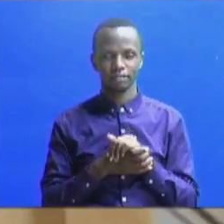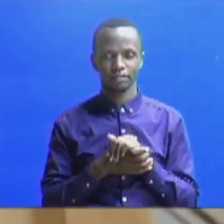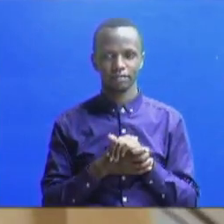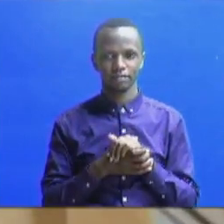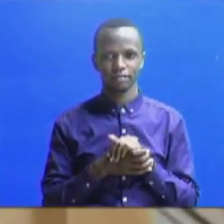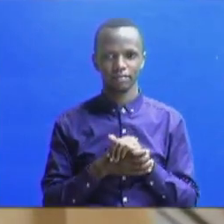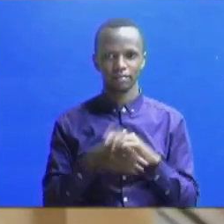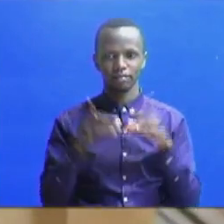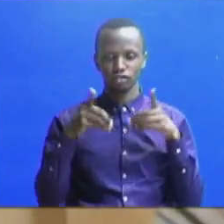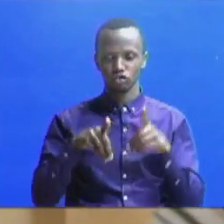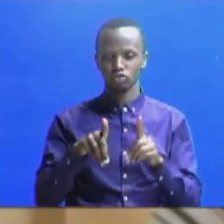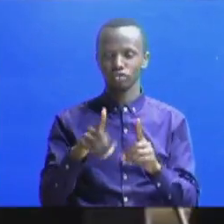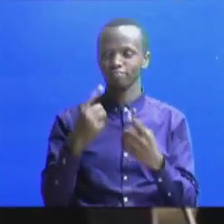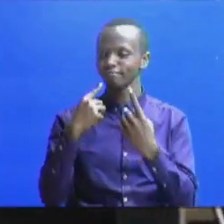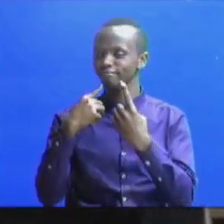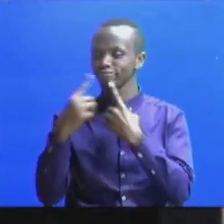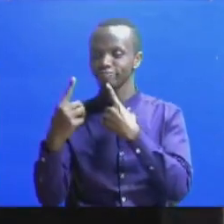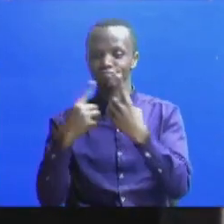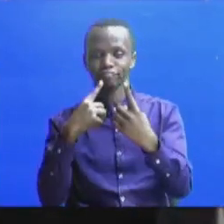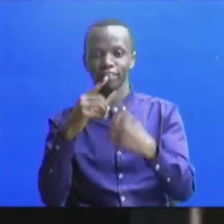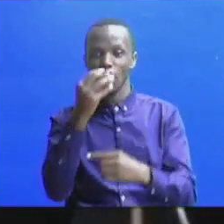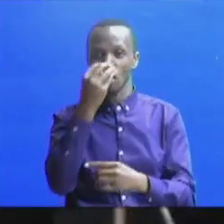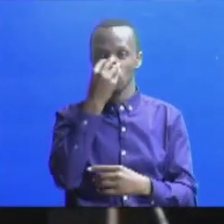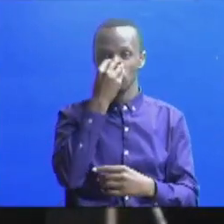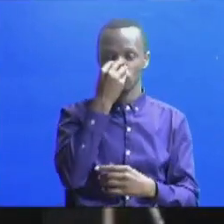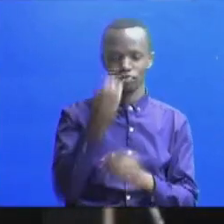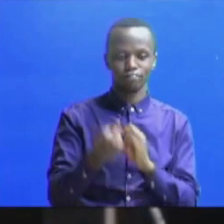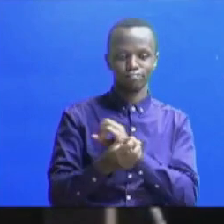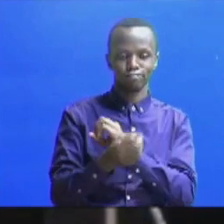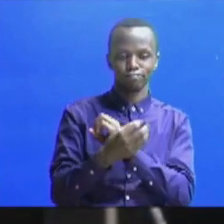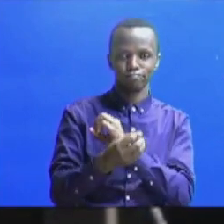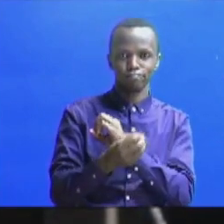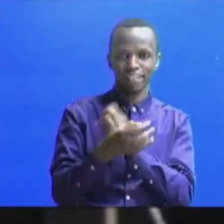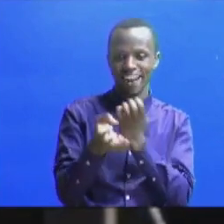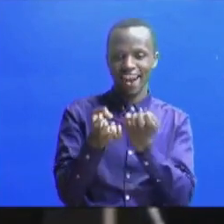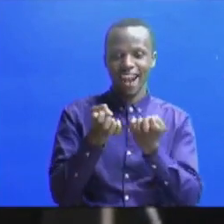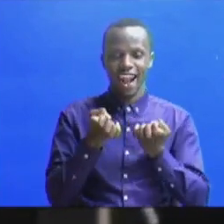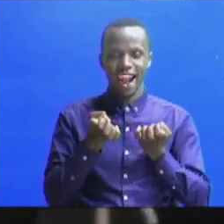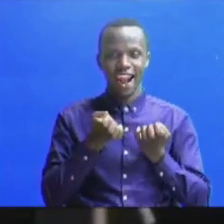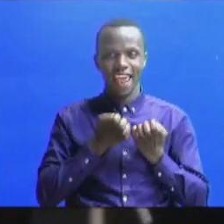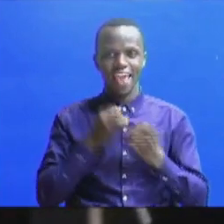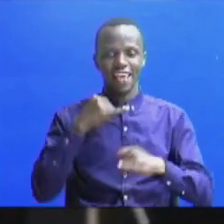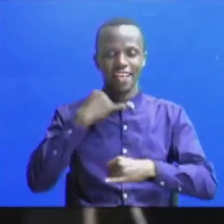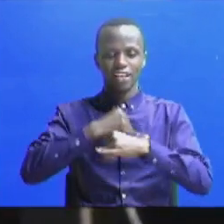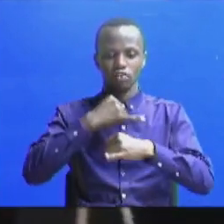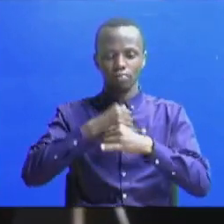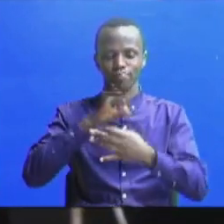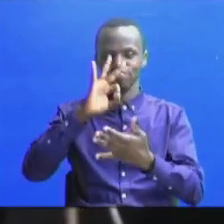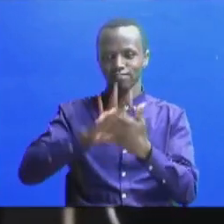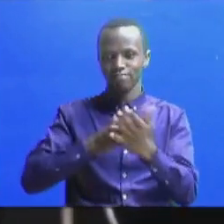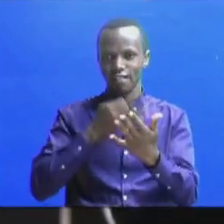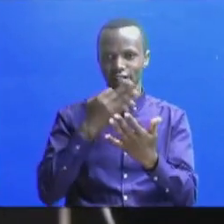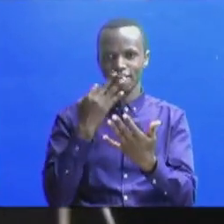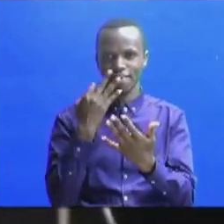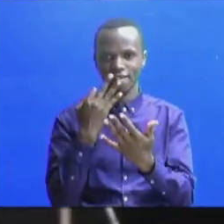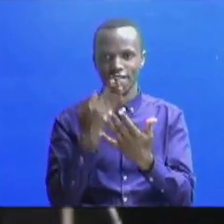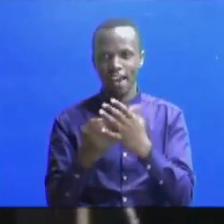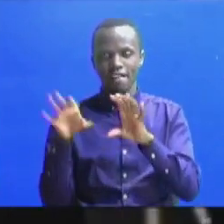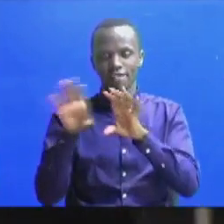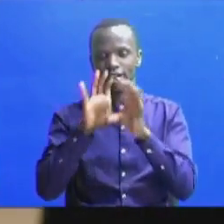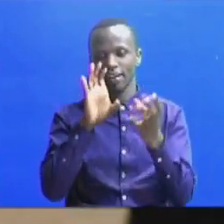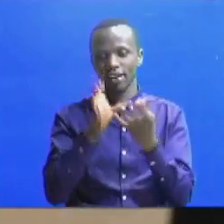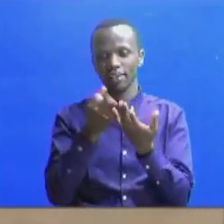During his speech, President William Ruto emphasized the need for new institutional framework for multilateral climate